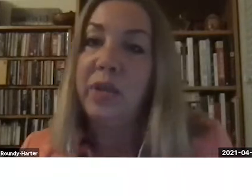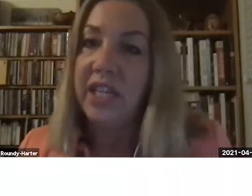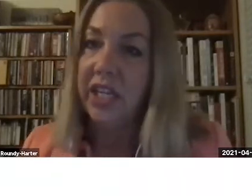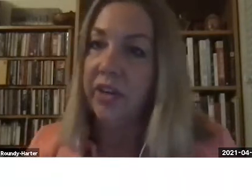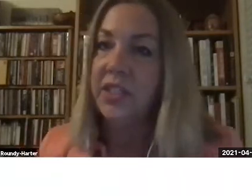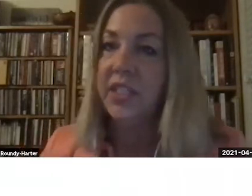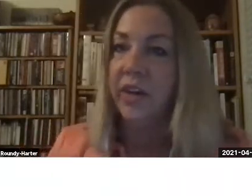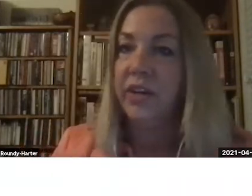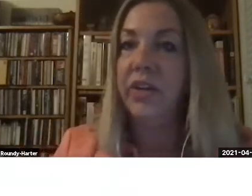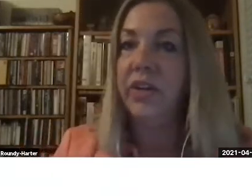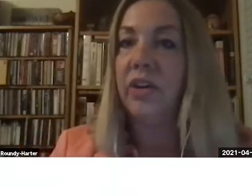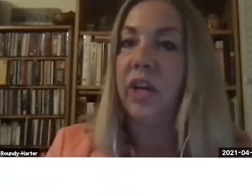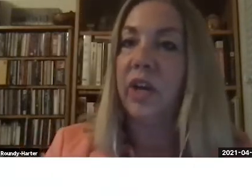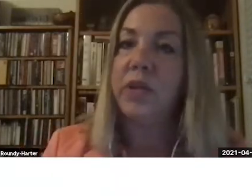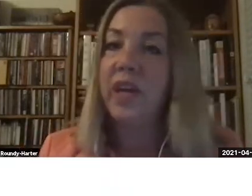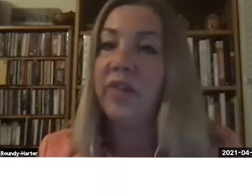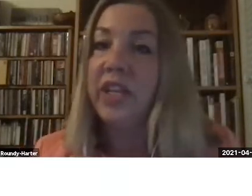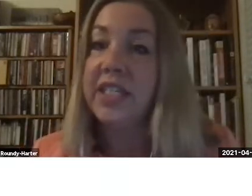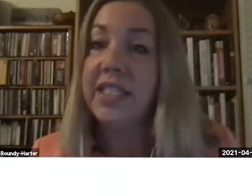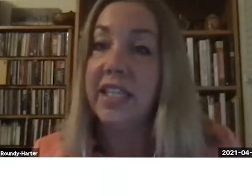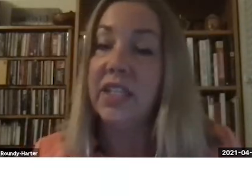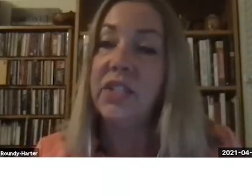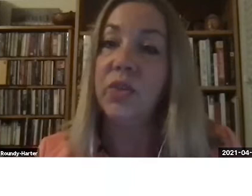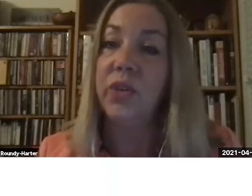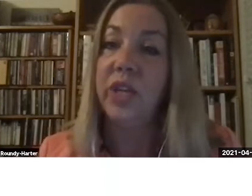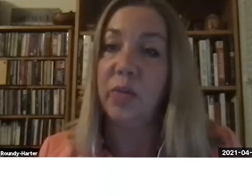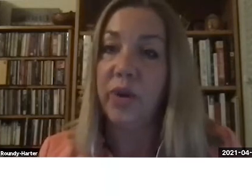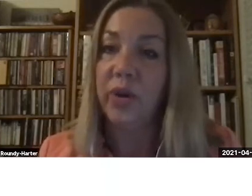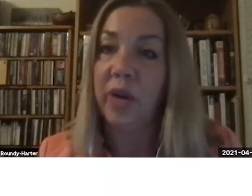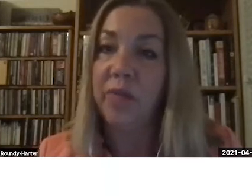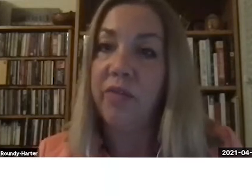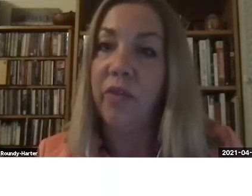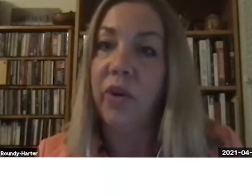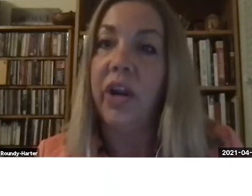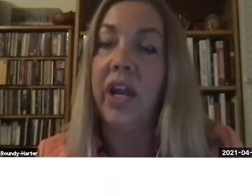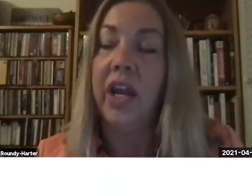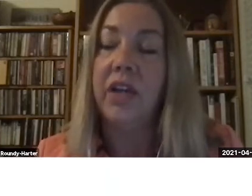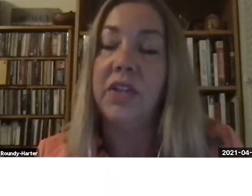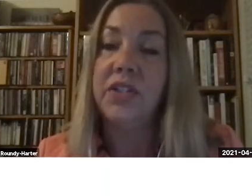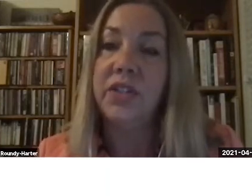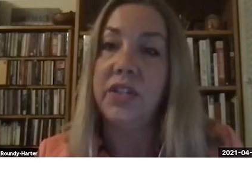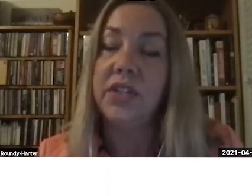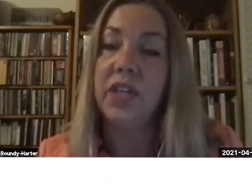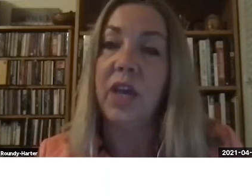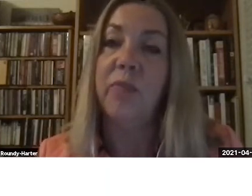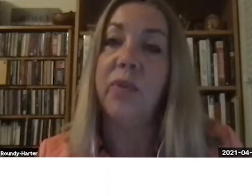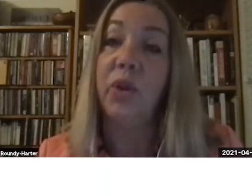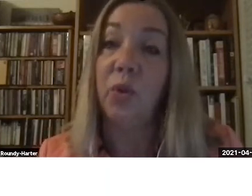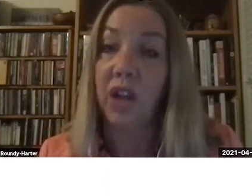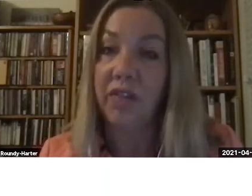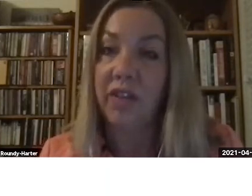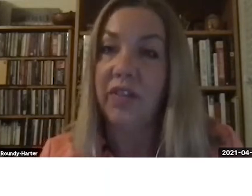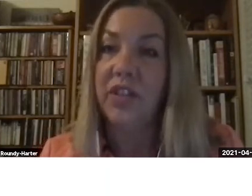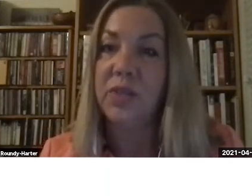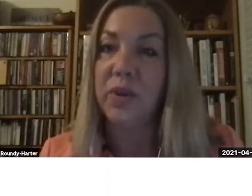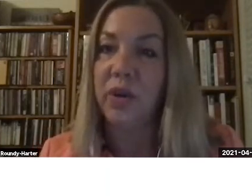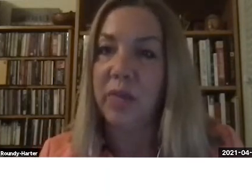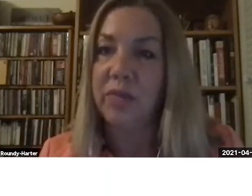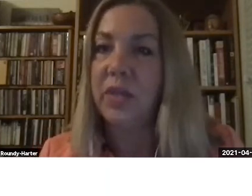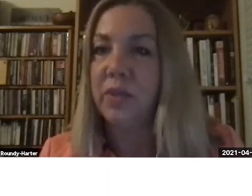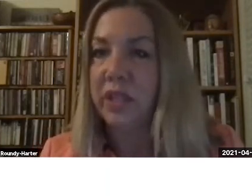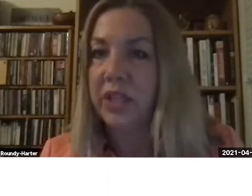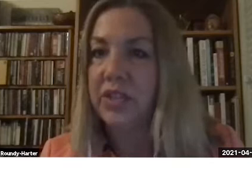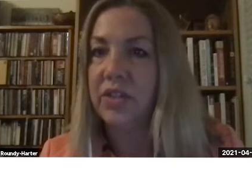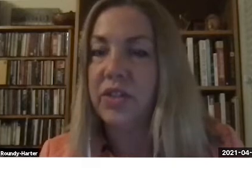In particular, as Sierra noted earlier, we do have the extended school year program for our students who qualify for this